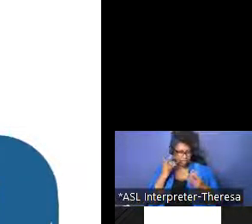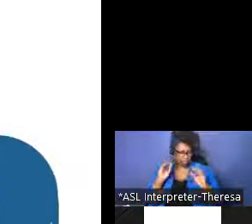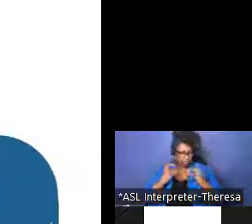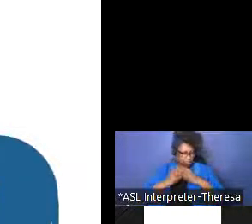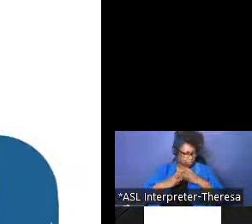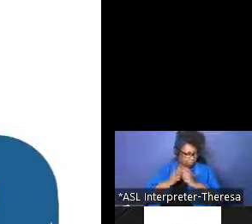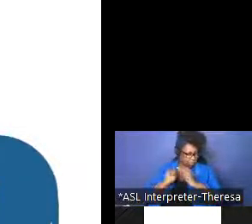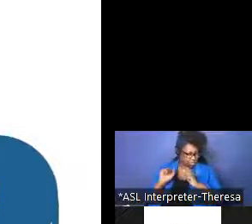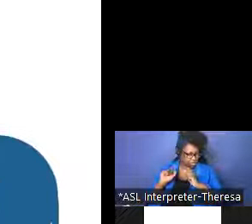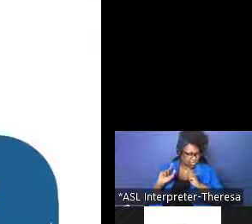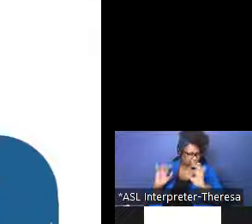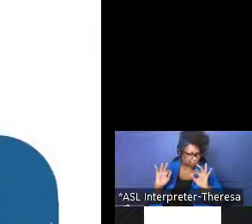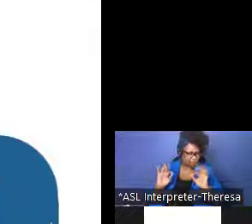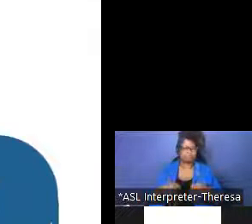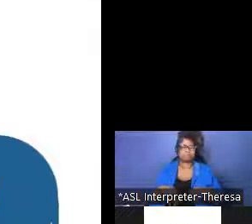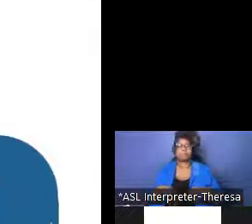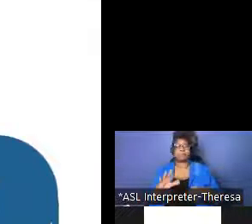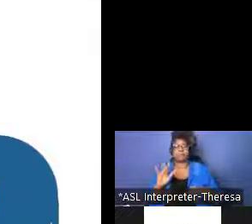with ASL managed.